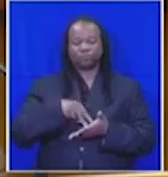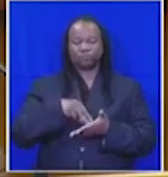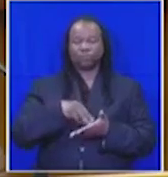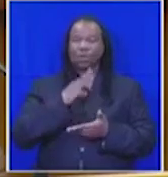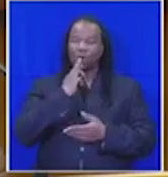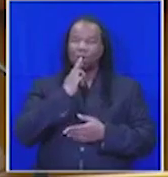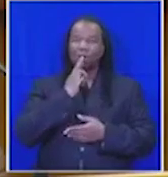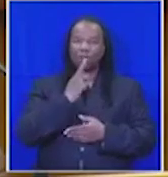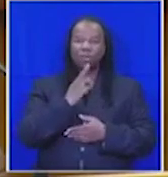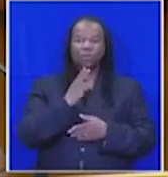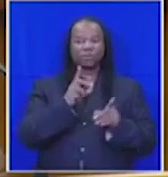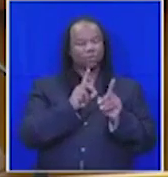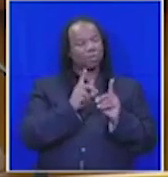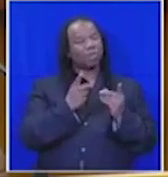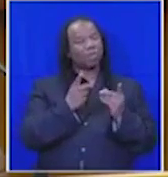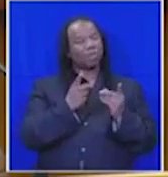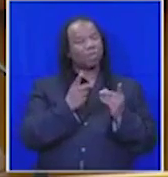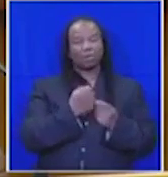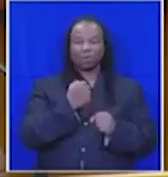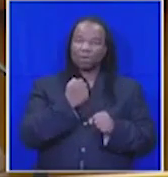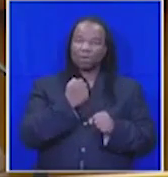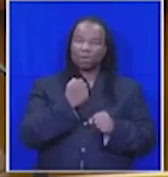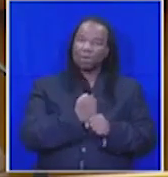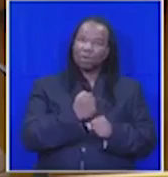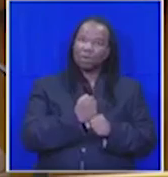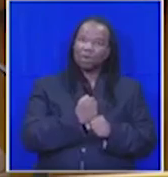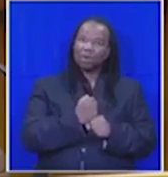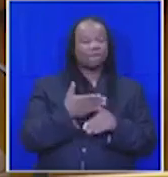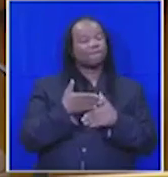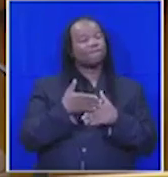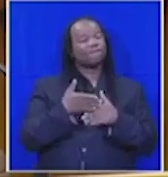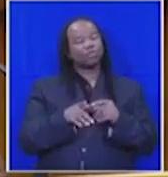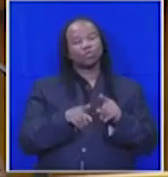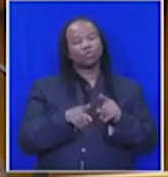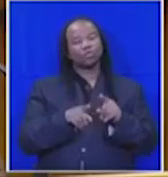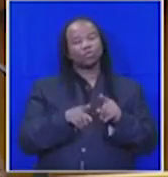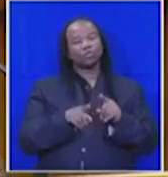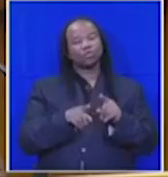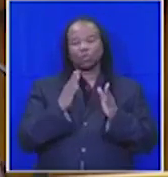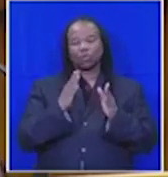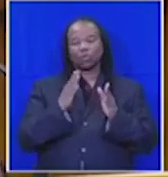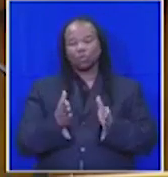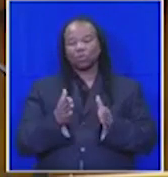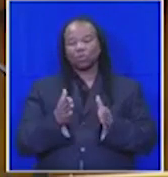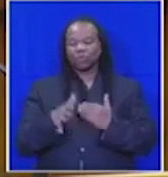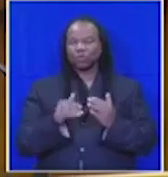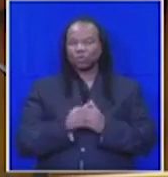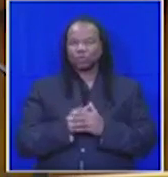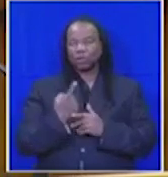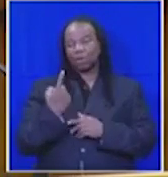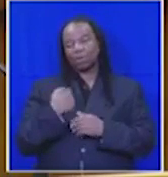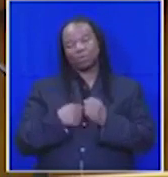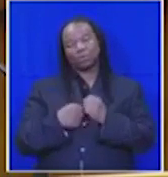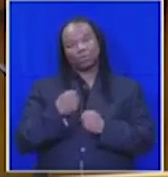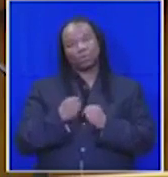the department is hard at work and has successfully completed its first year of operation. Last year, when